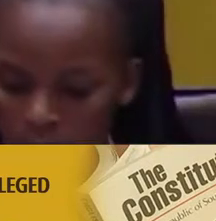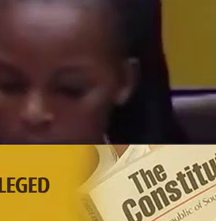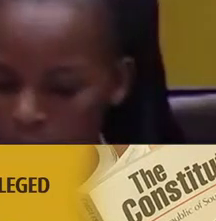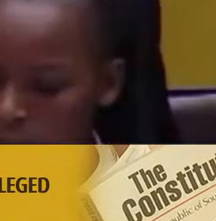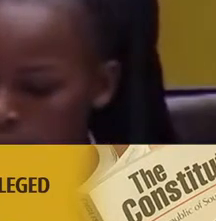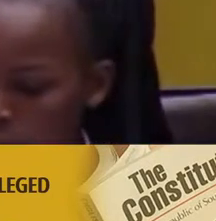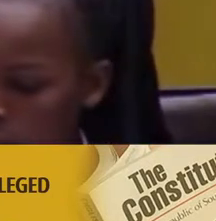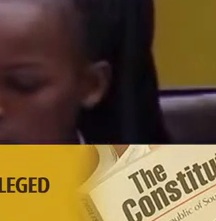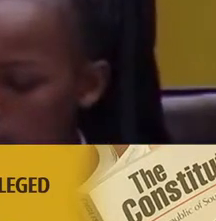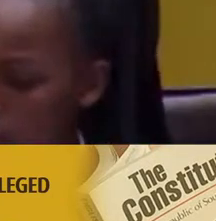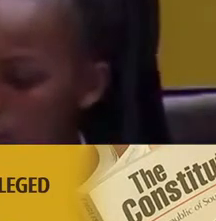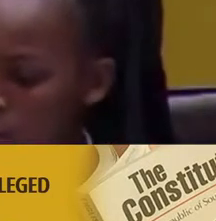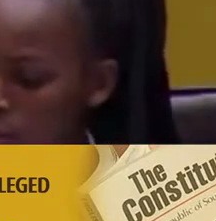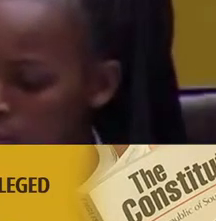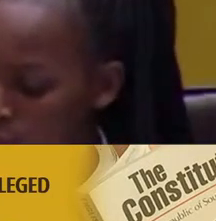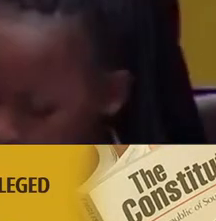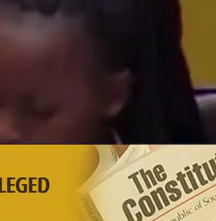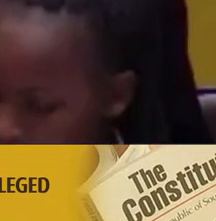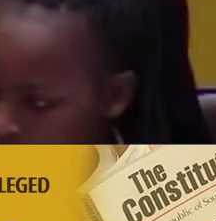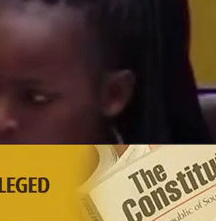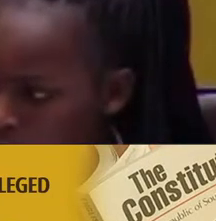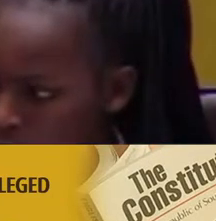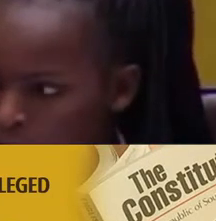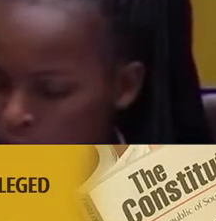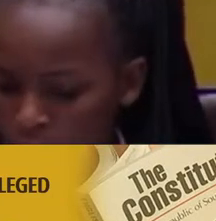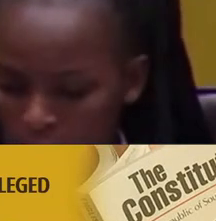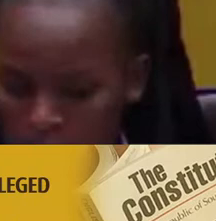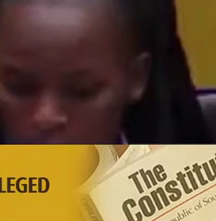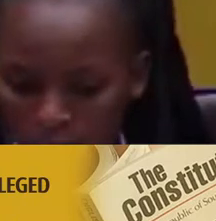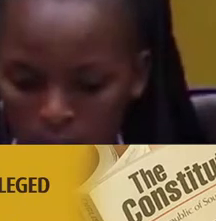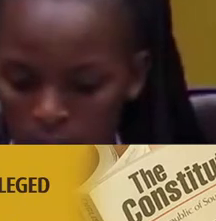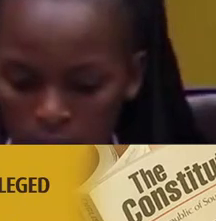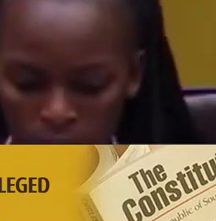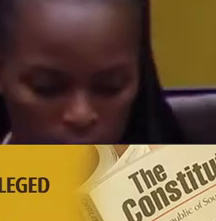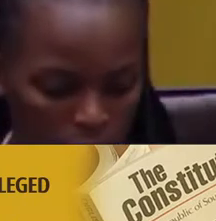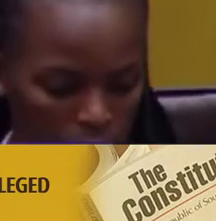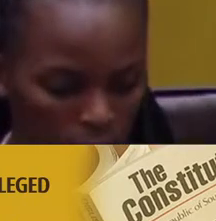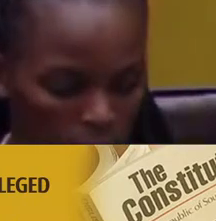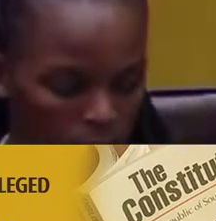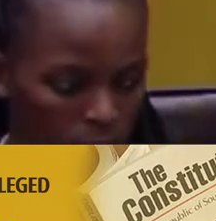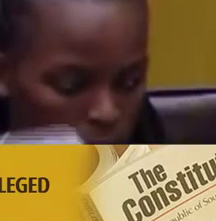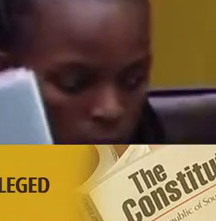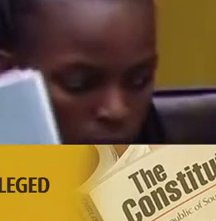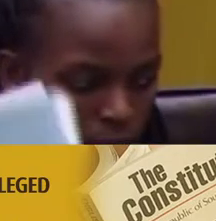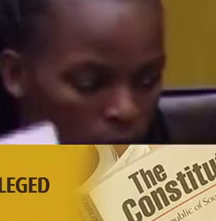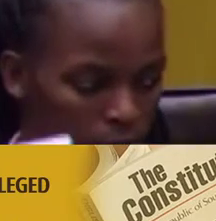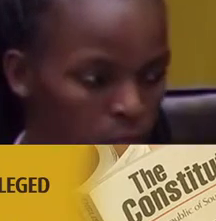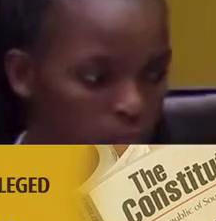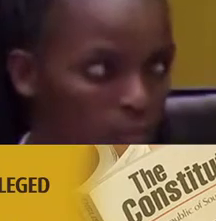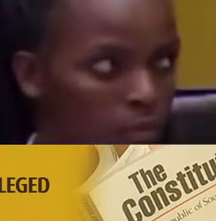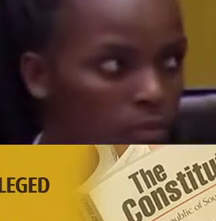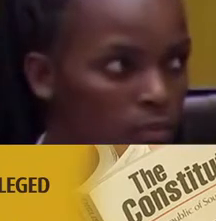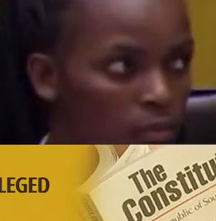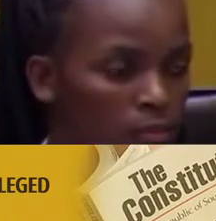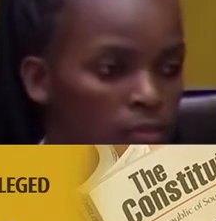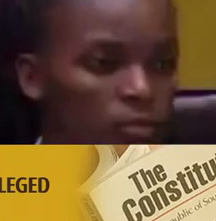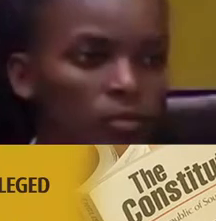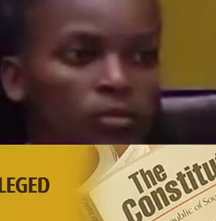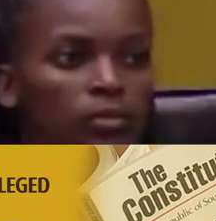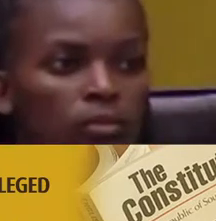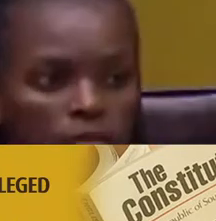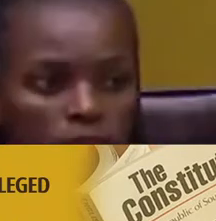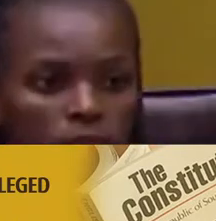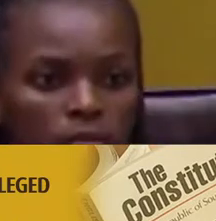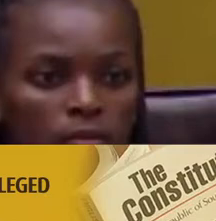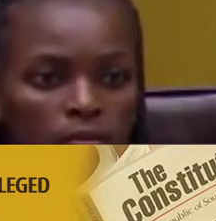I request members to stand and wait for the chair and the Maze to leave the